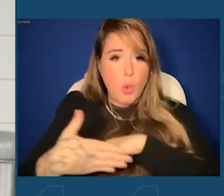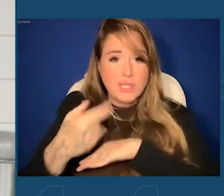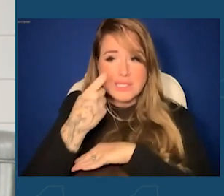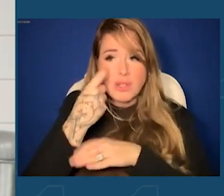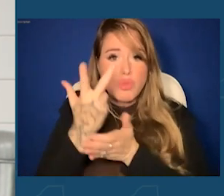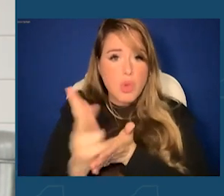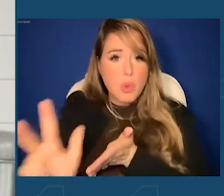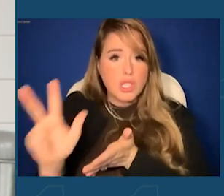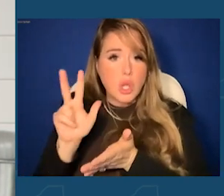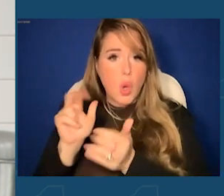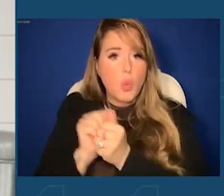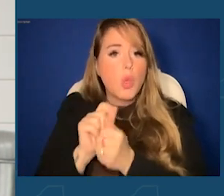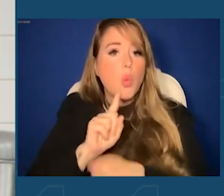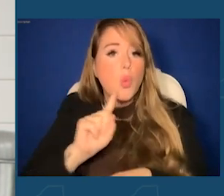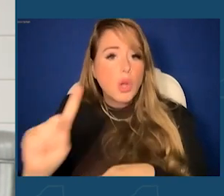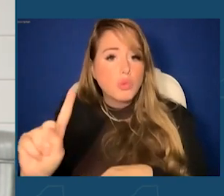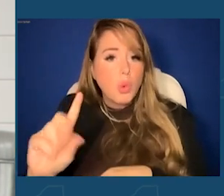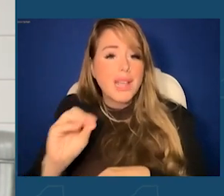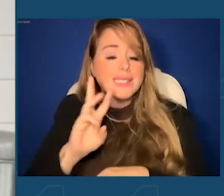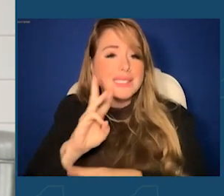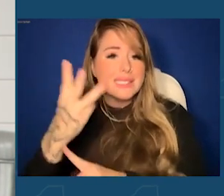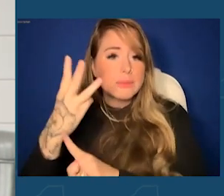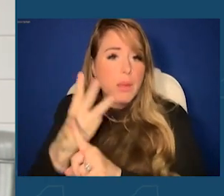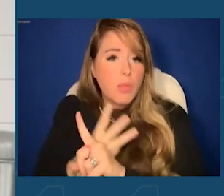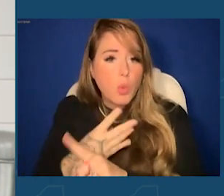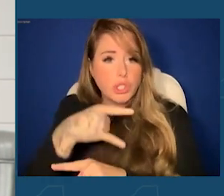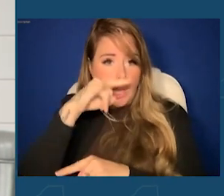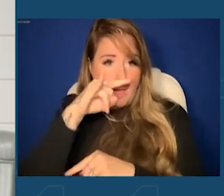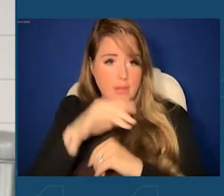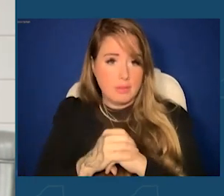his 1-year-old and a 6-month-old child.